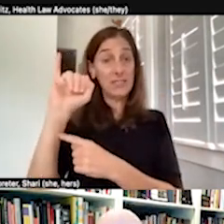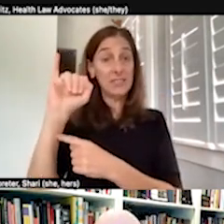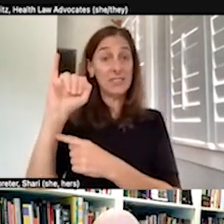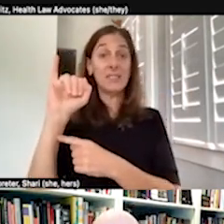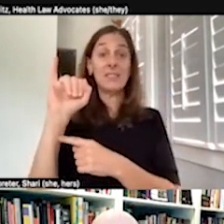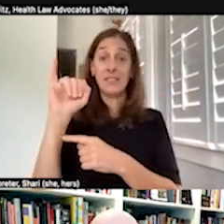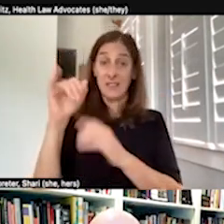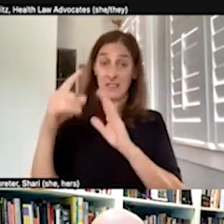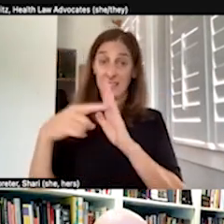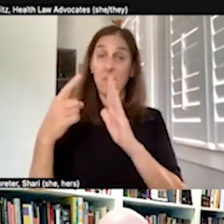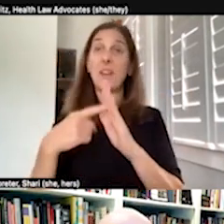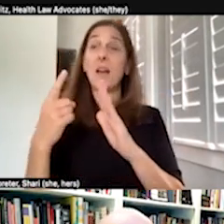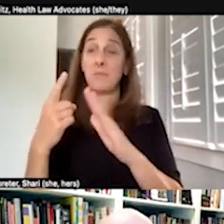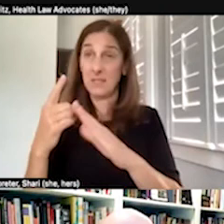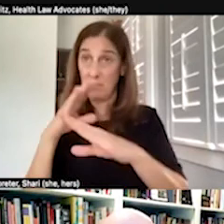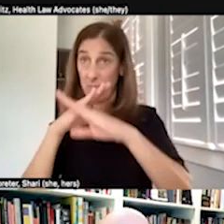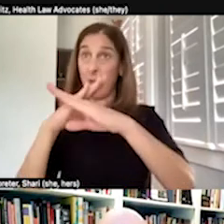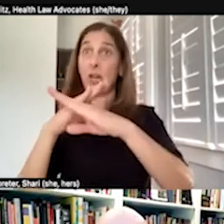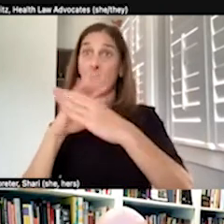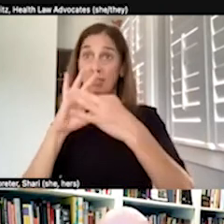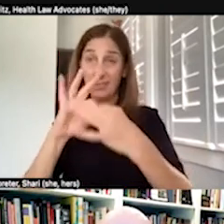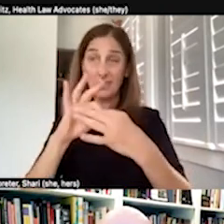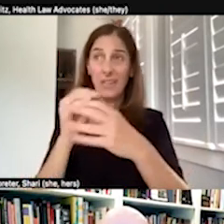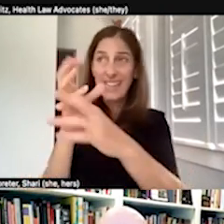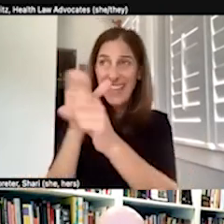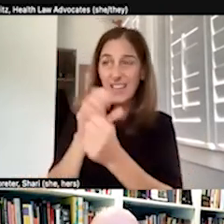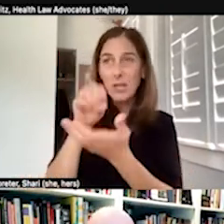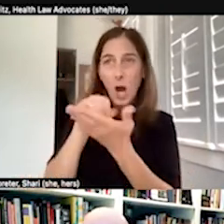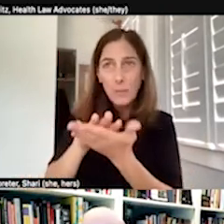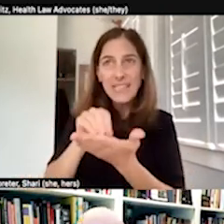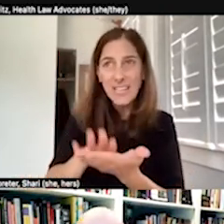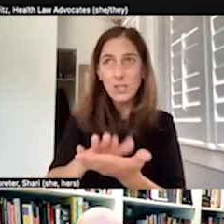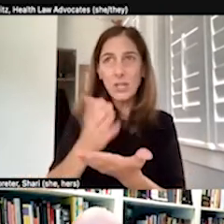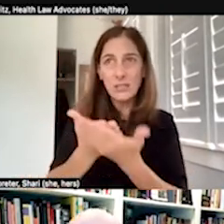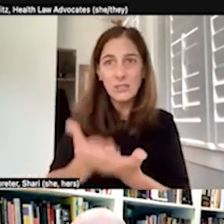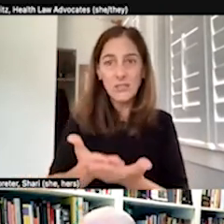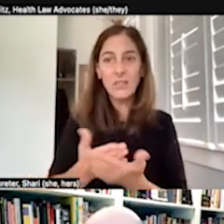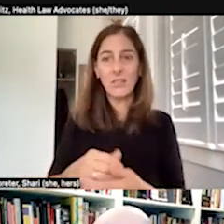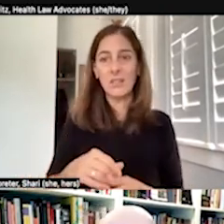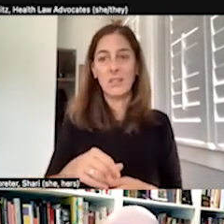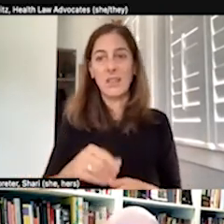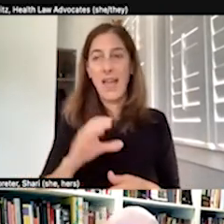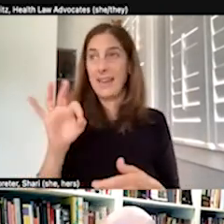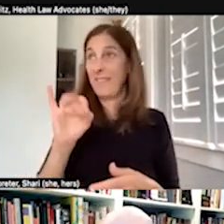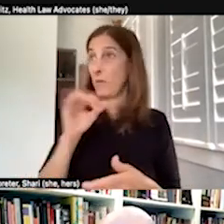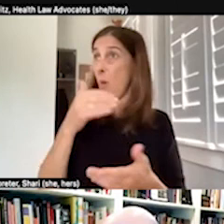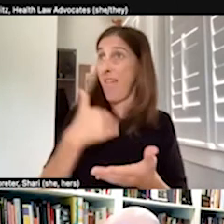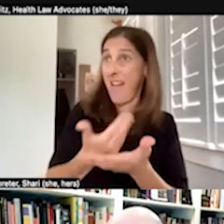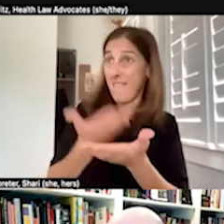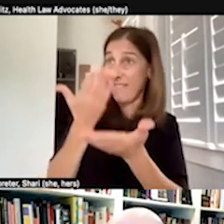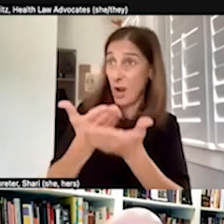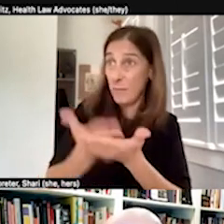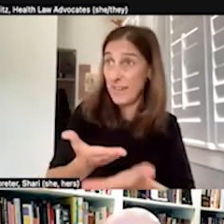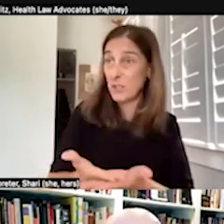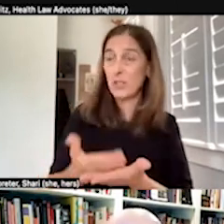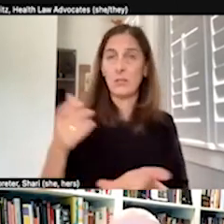in accessing gender affirming documentation and by not having gender affirming documentation. I'll talk a little bit more about that